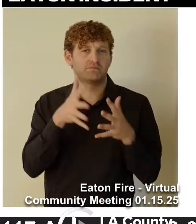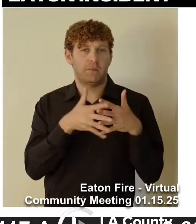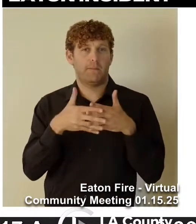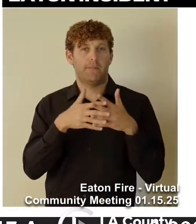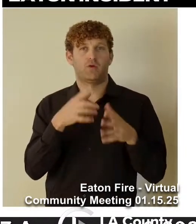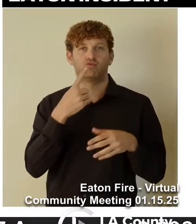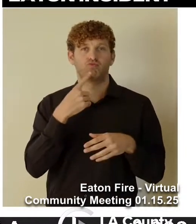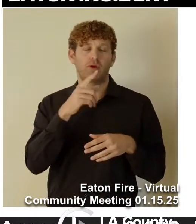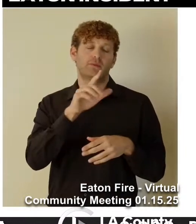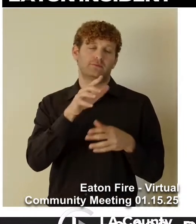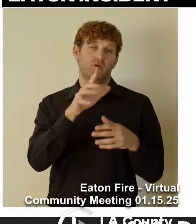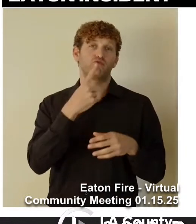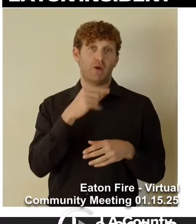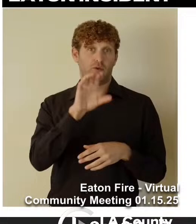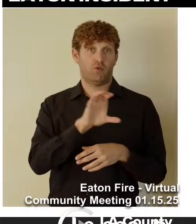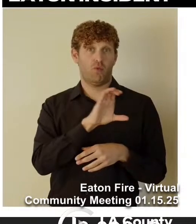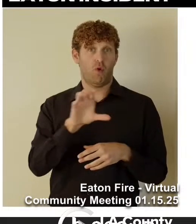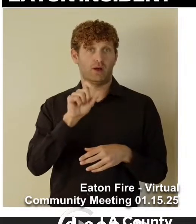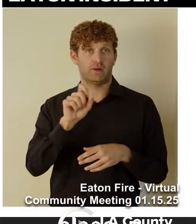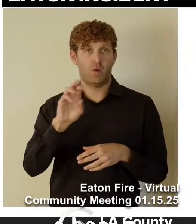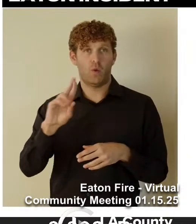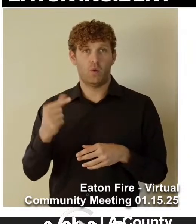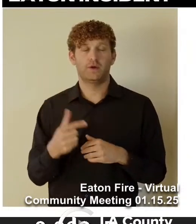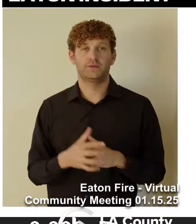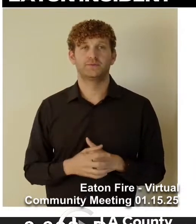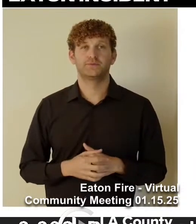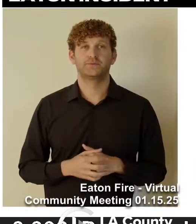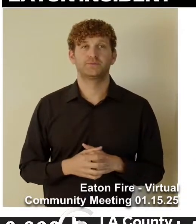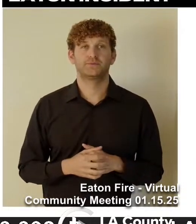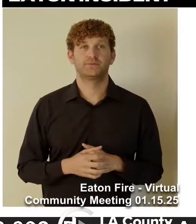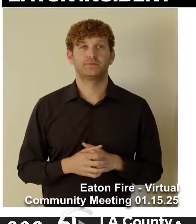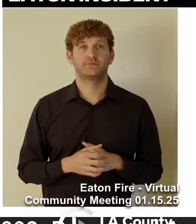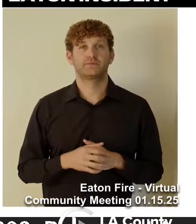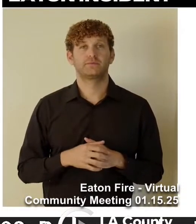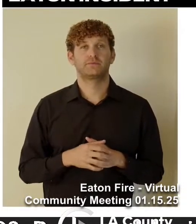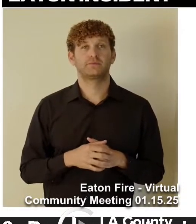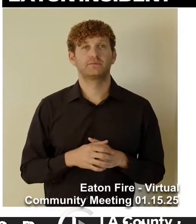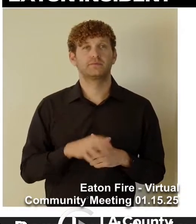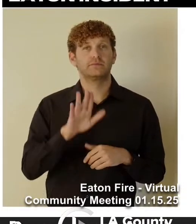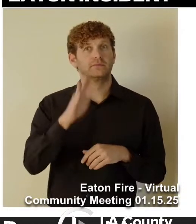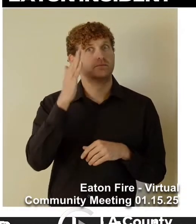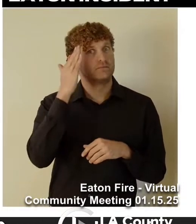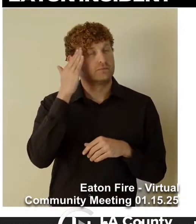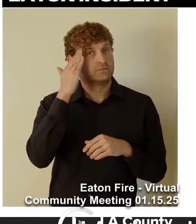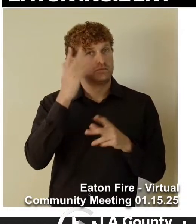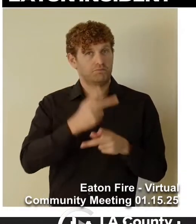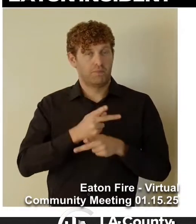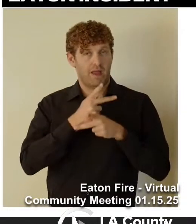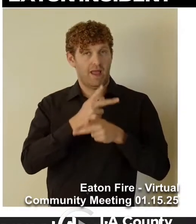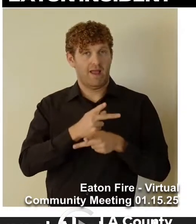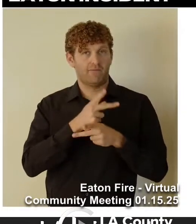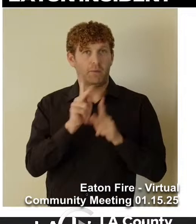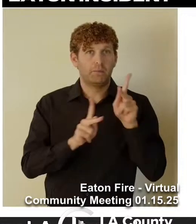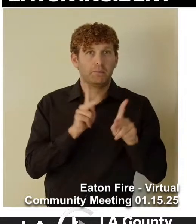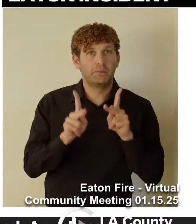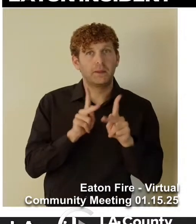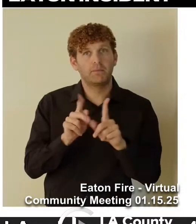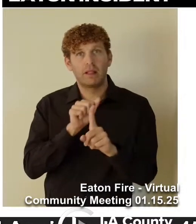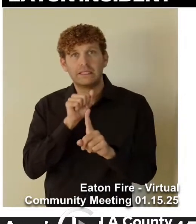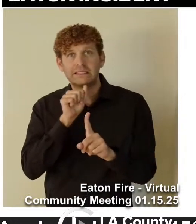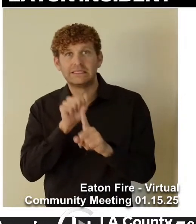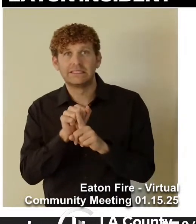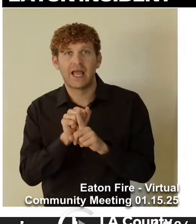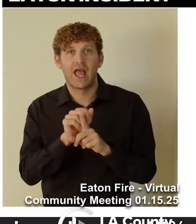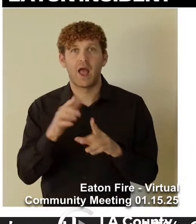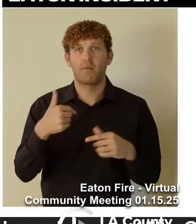redcross.org/gethelp to learn more. Please be aware of scams or people posing as Red Cross representatives. You